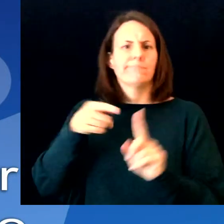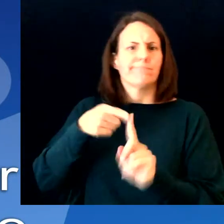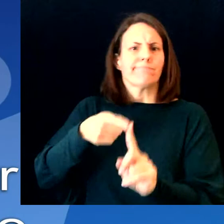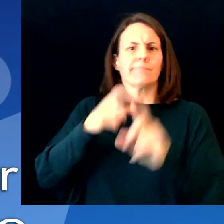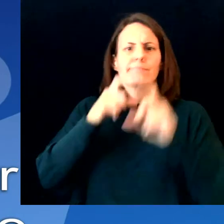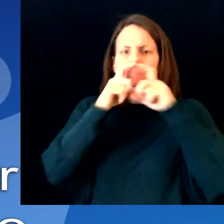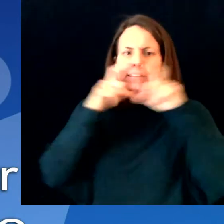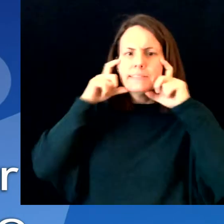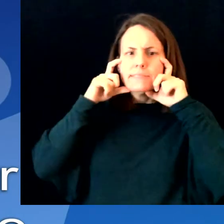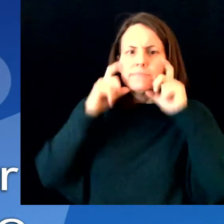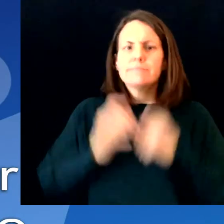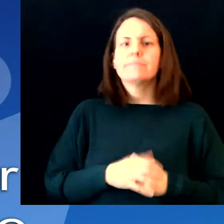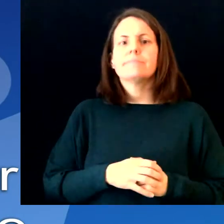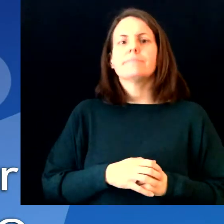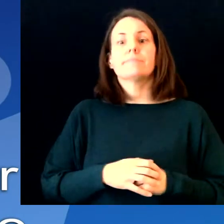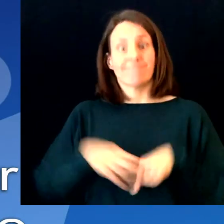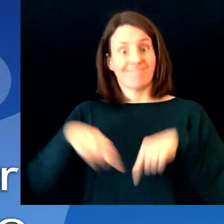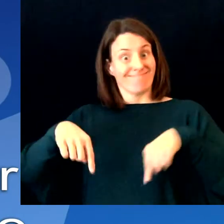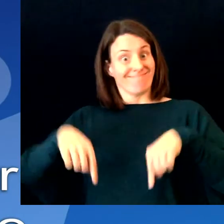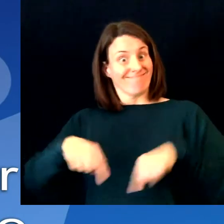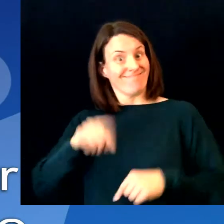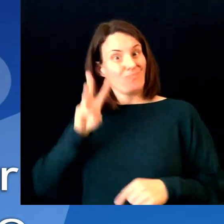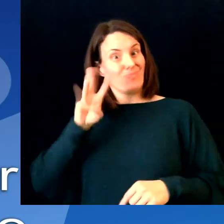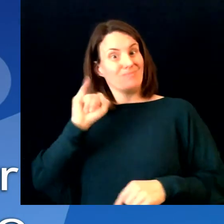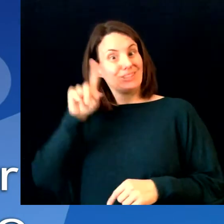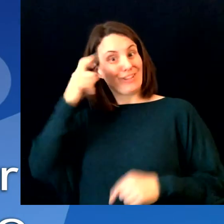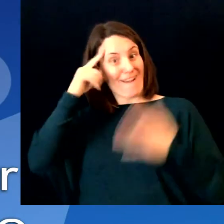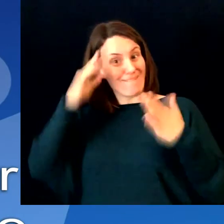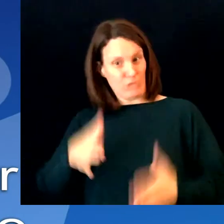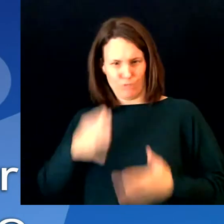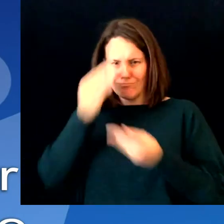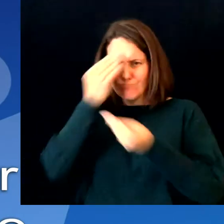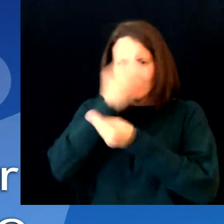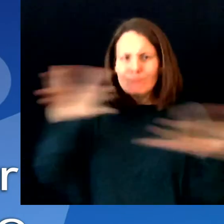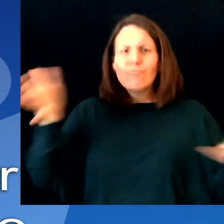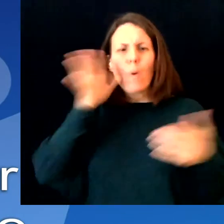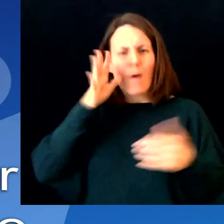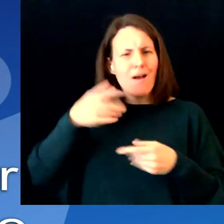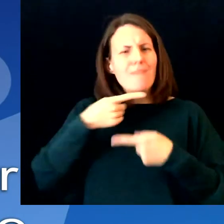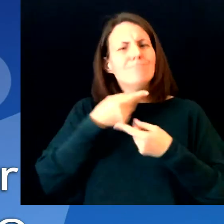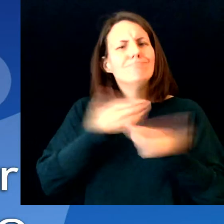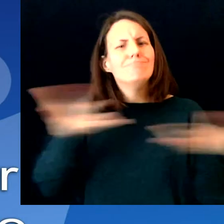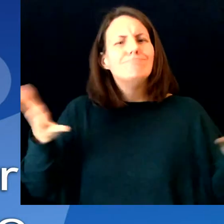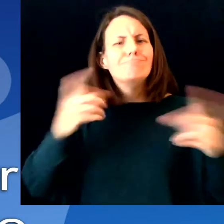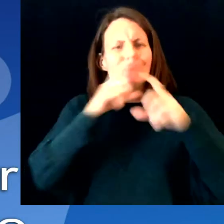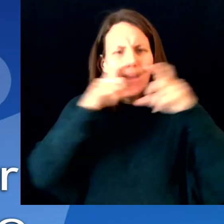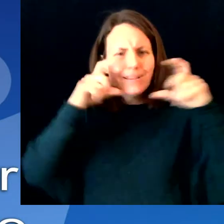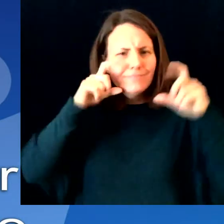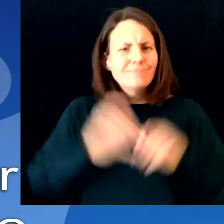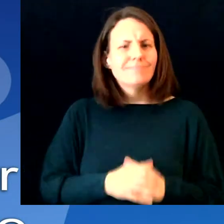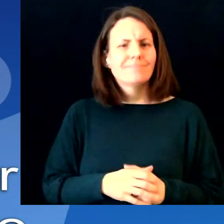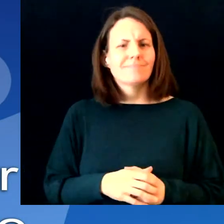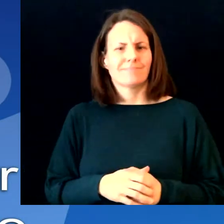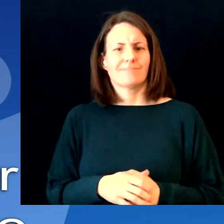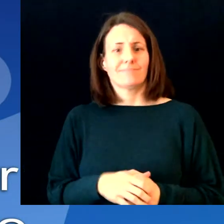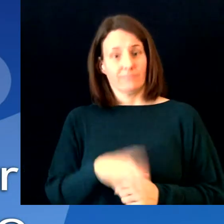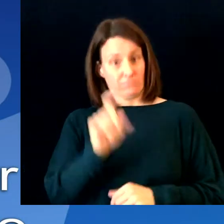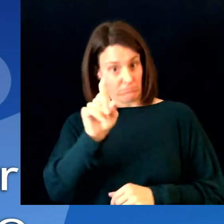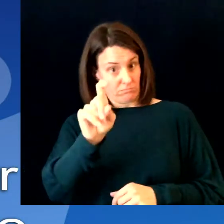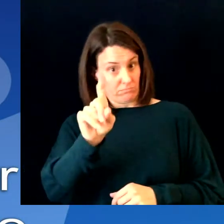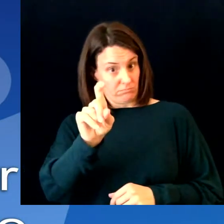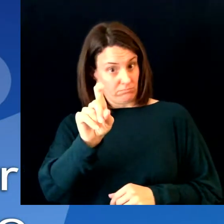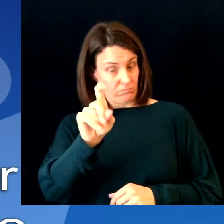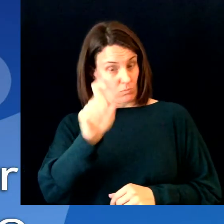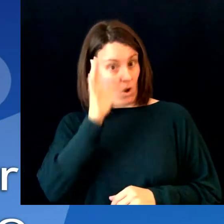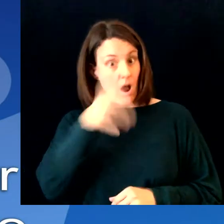to get more of those N95 masks here in Wisconsin and available to the public. Yep, thanks for the